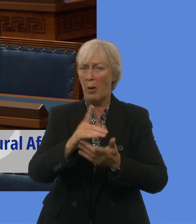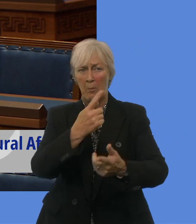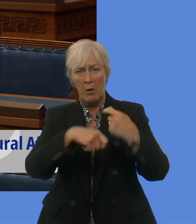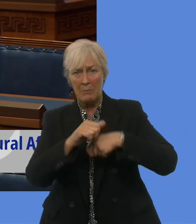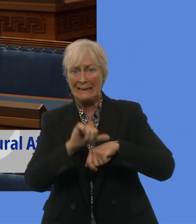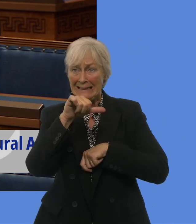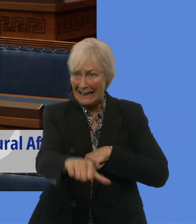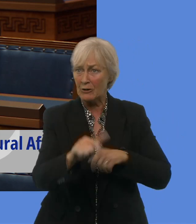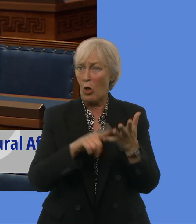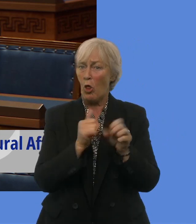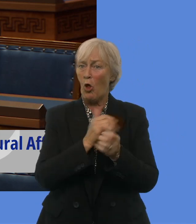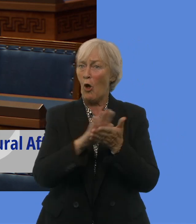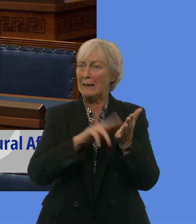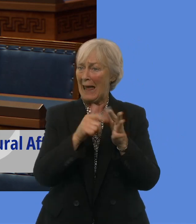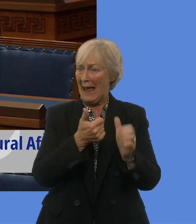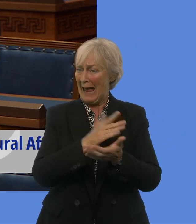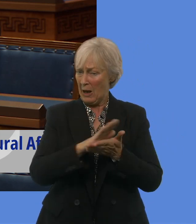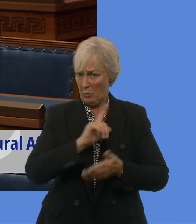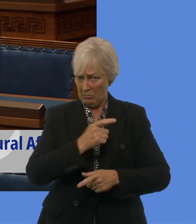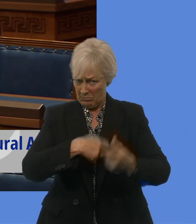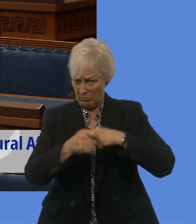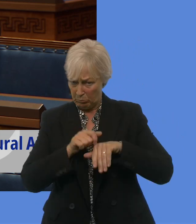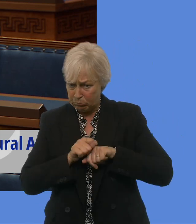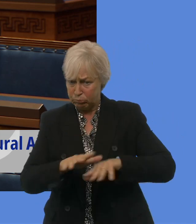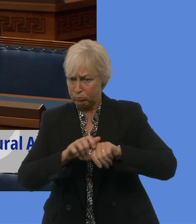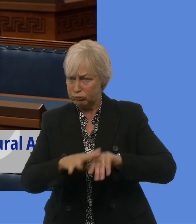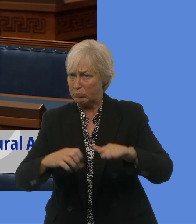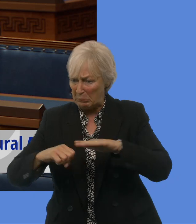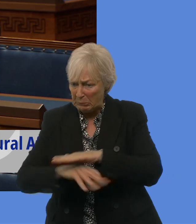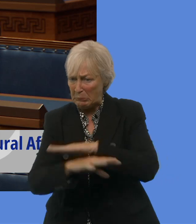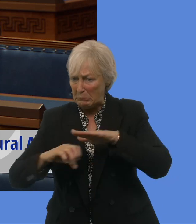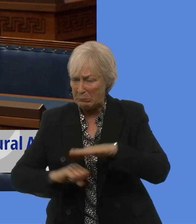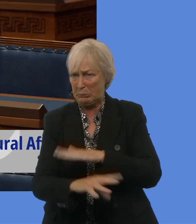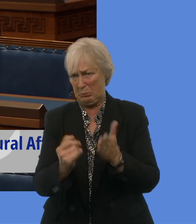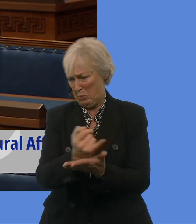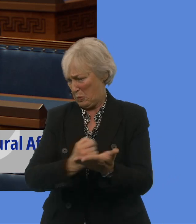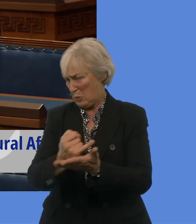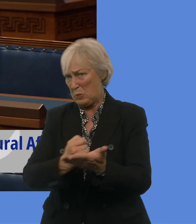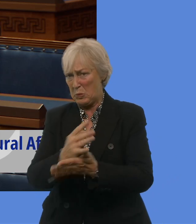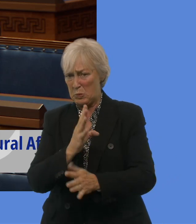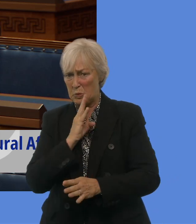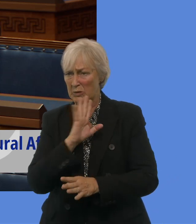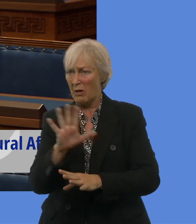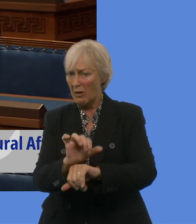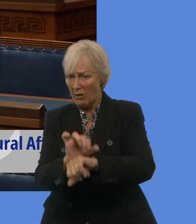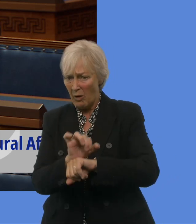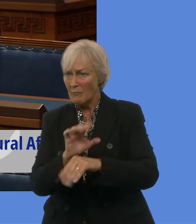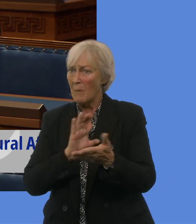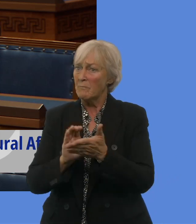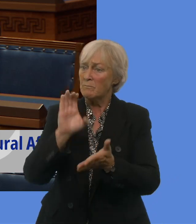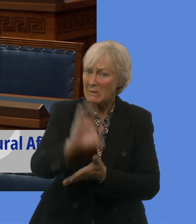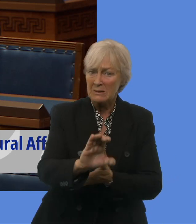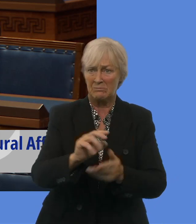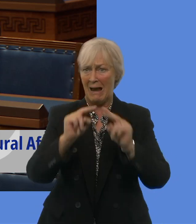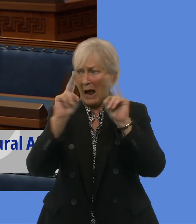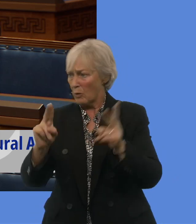Neagh in Northern Ireland because the level of pollution that is occurring. And the lack of investment in wastewater infrastructure is not just holding back economic investment and house